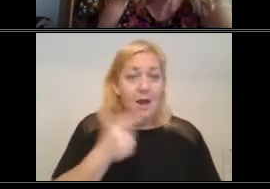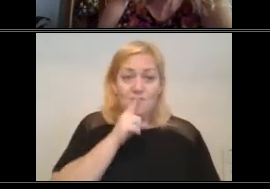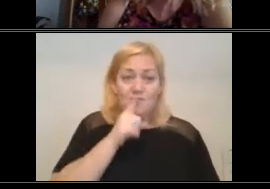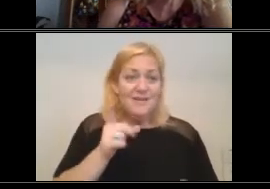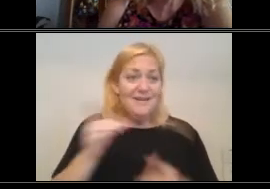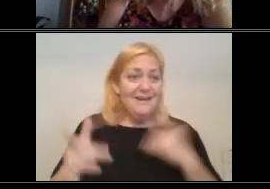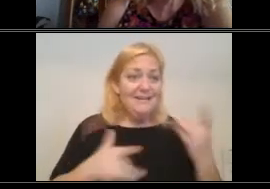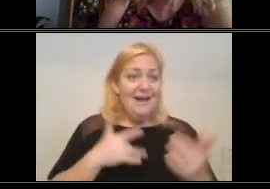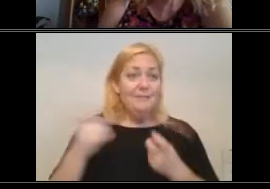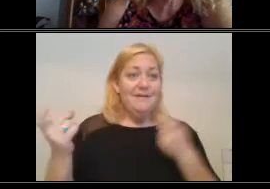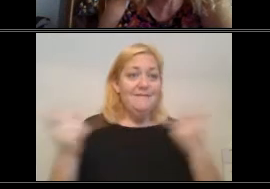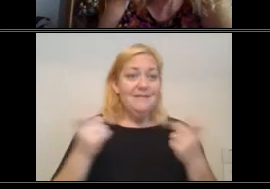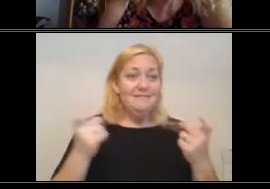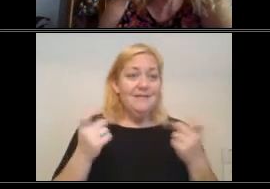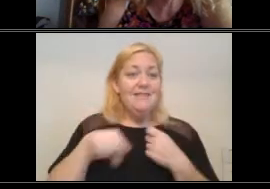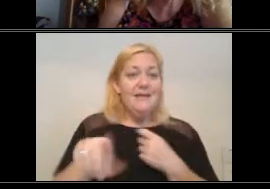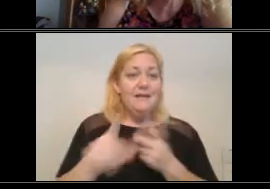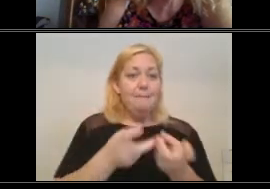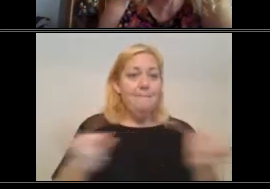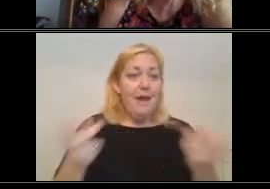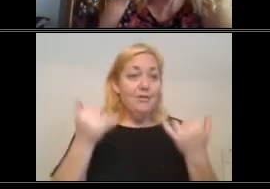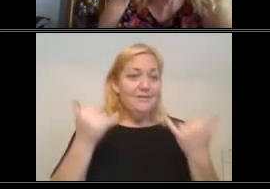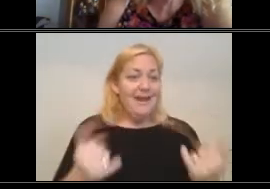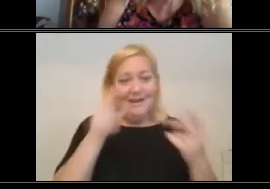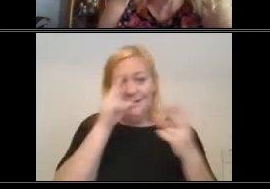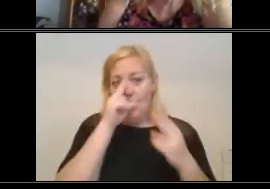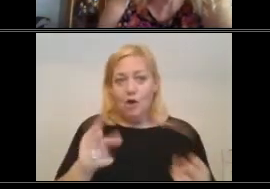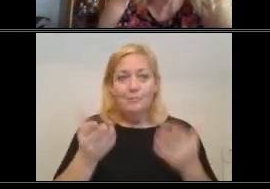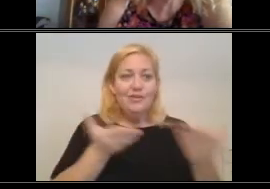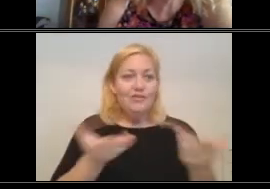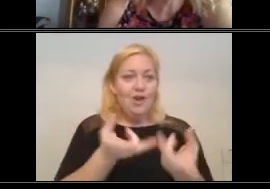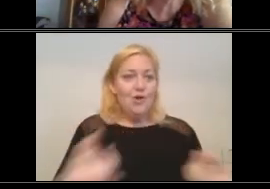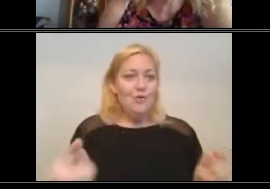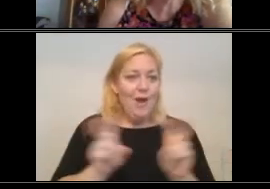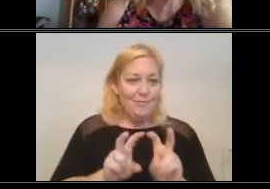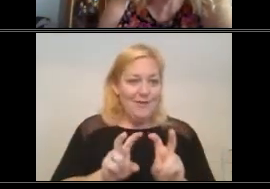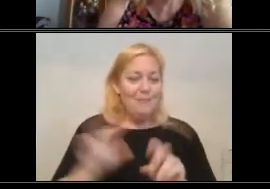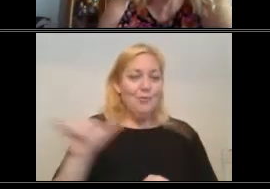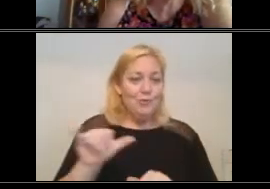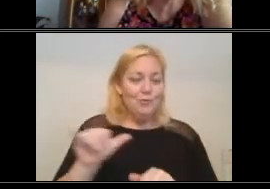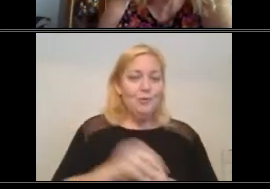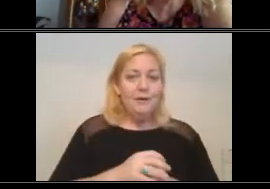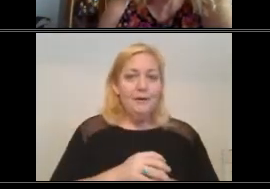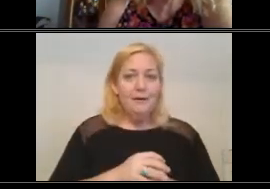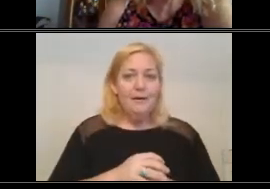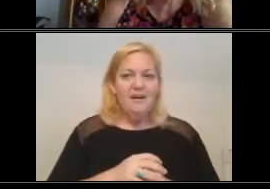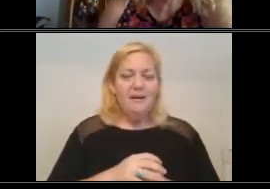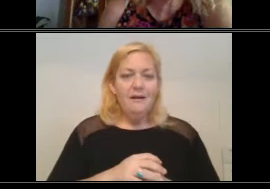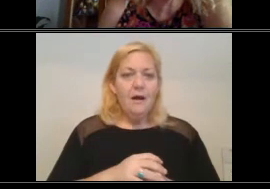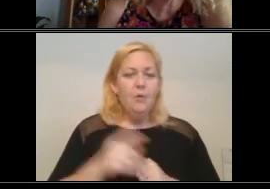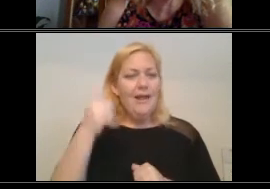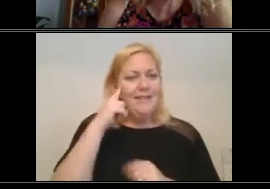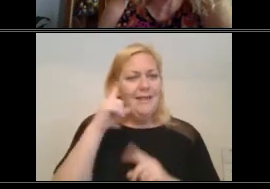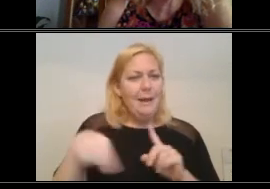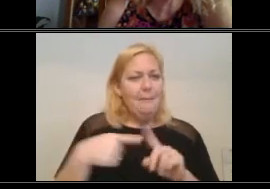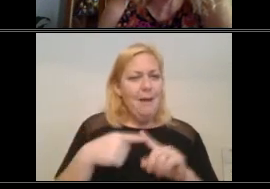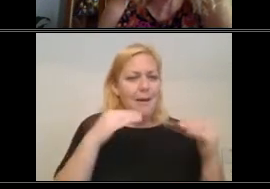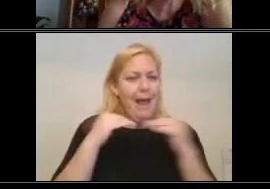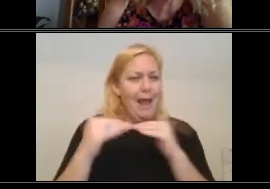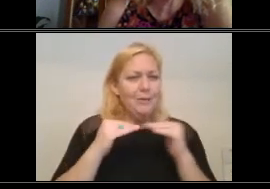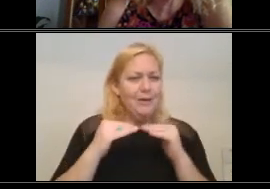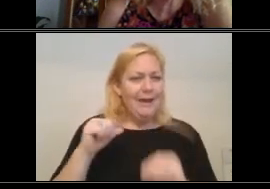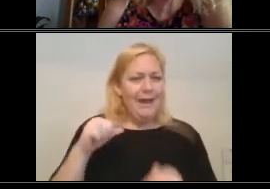this panel today, and extremely excited and honored to be serving on the roundtable itself. When I think about equity, you know,